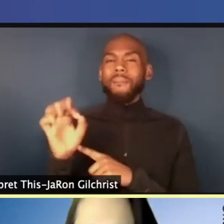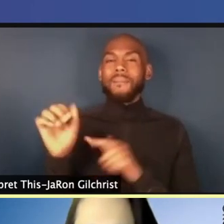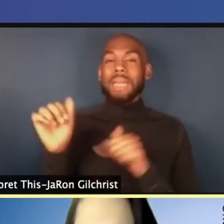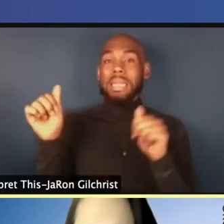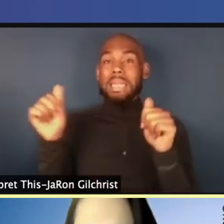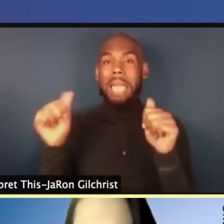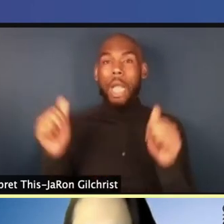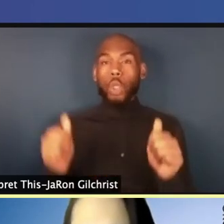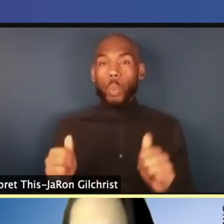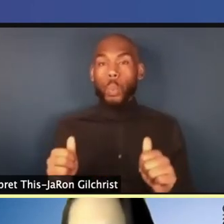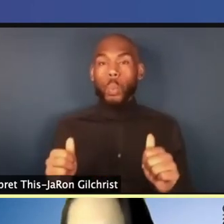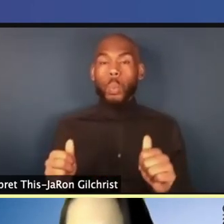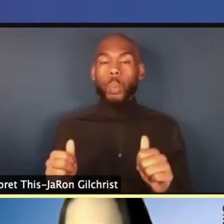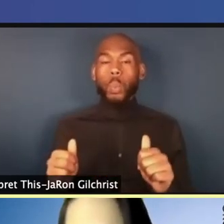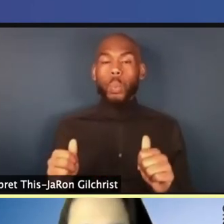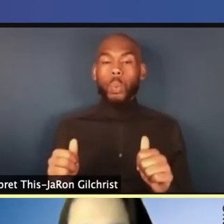were